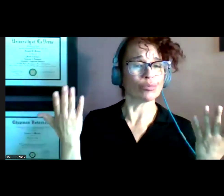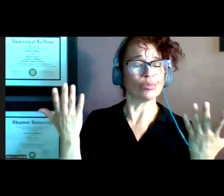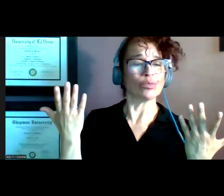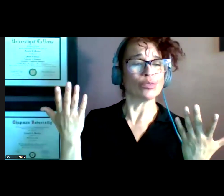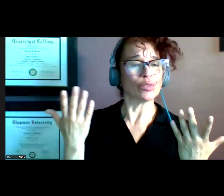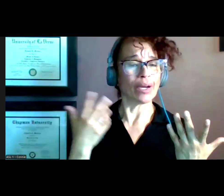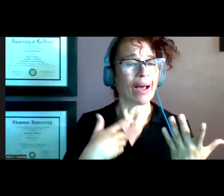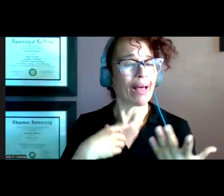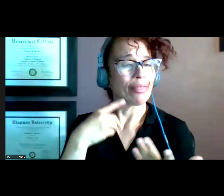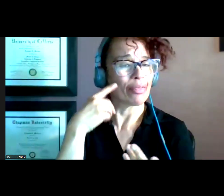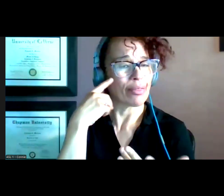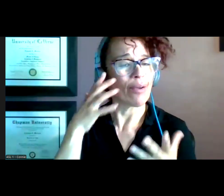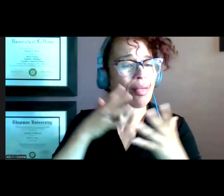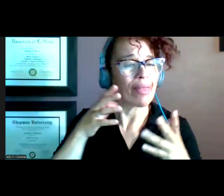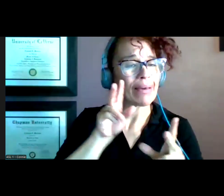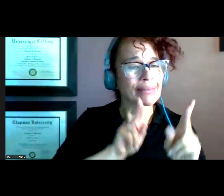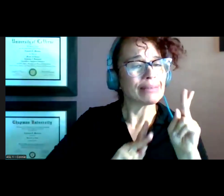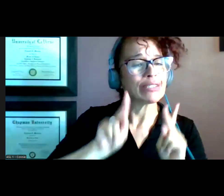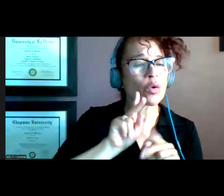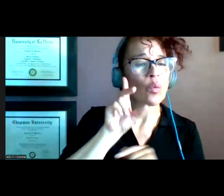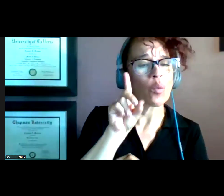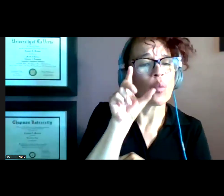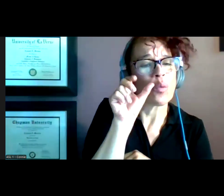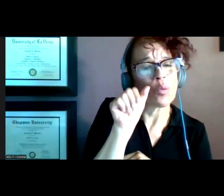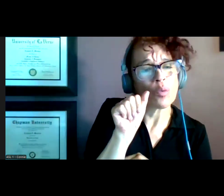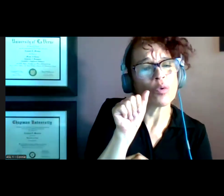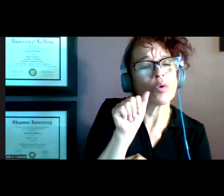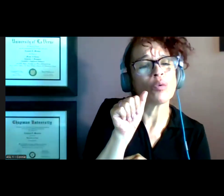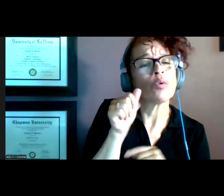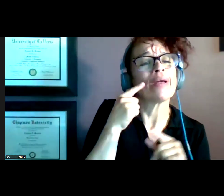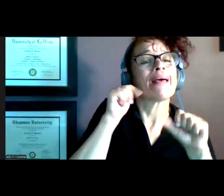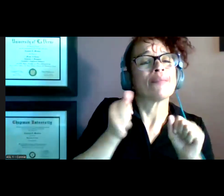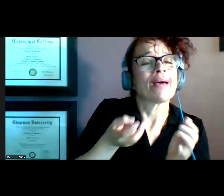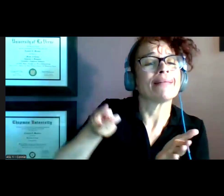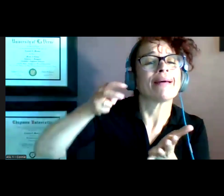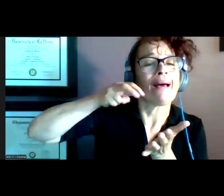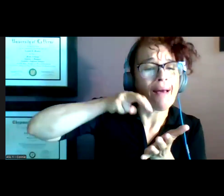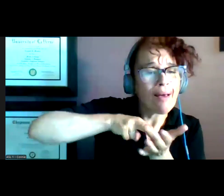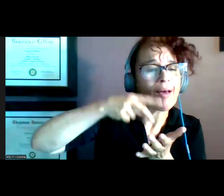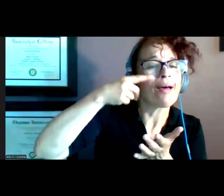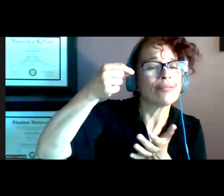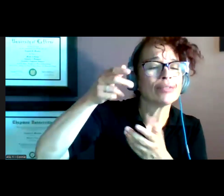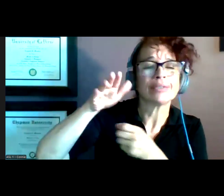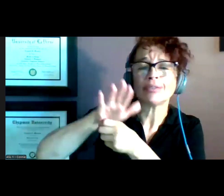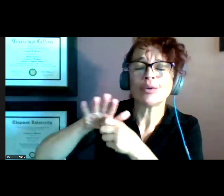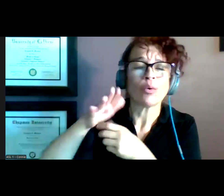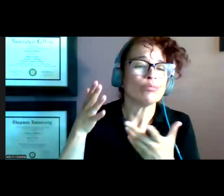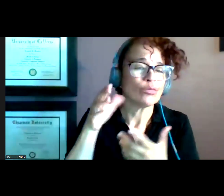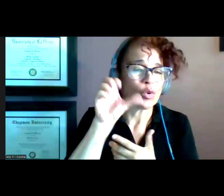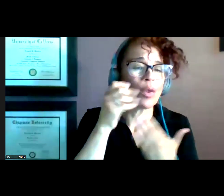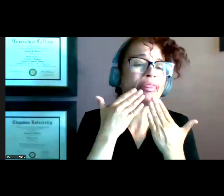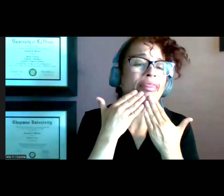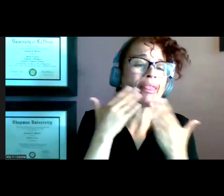I think that a lot of people with disabilities are the same. They just want to be able to get up and go like anybody else would. So thank